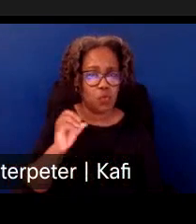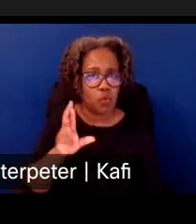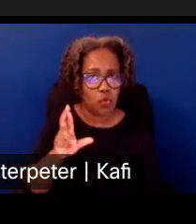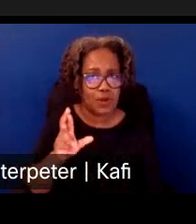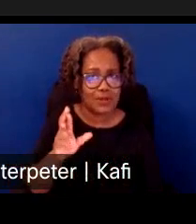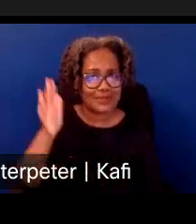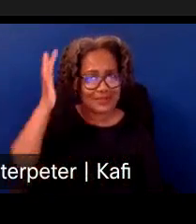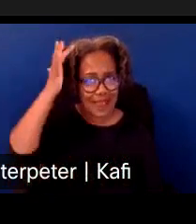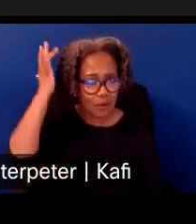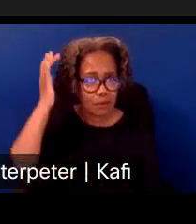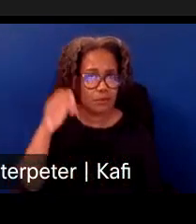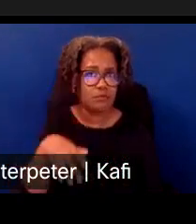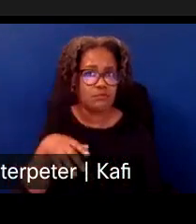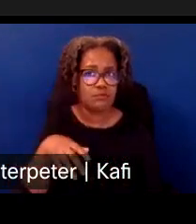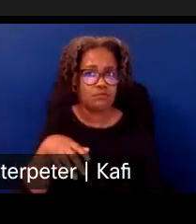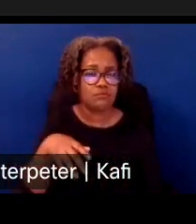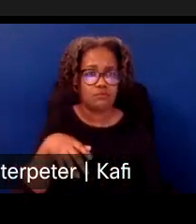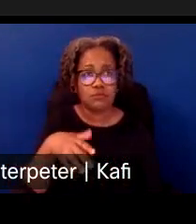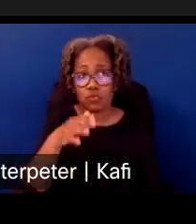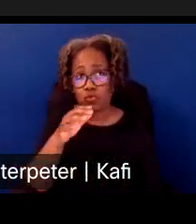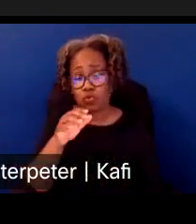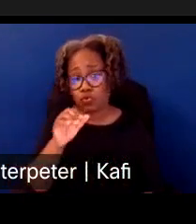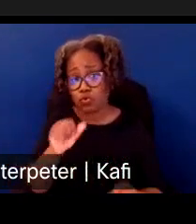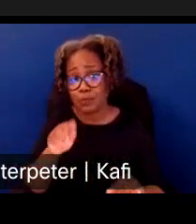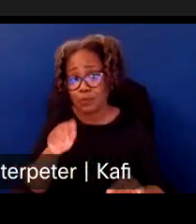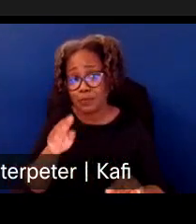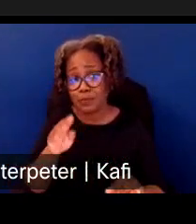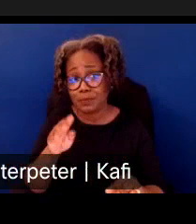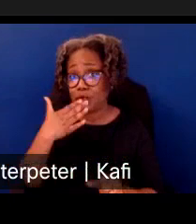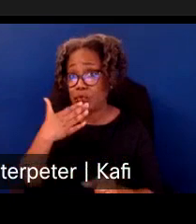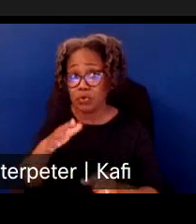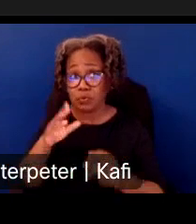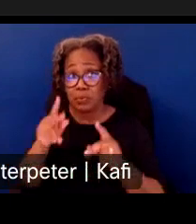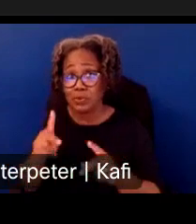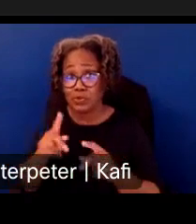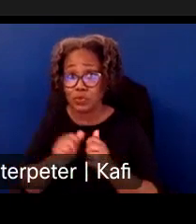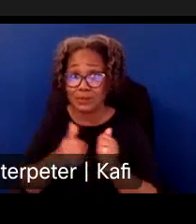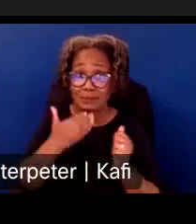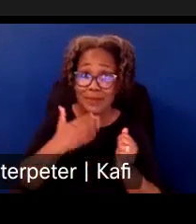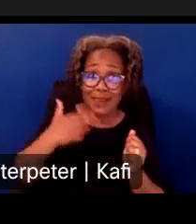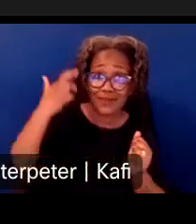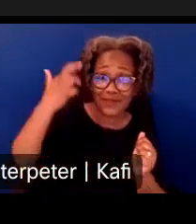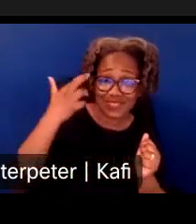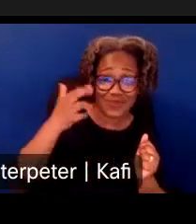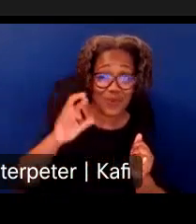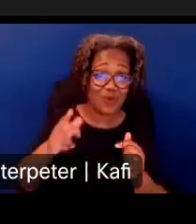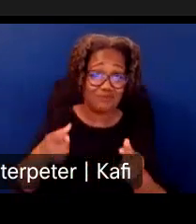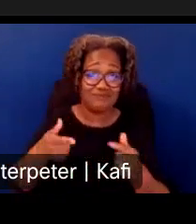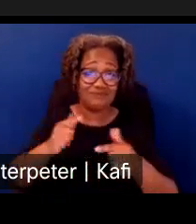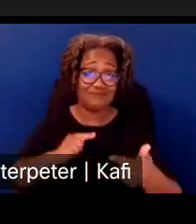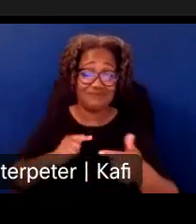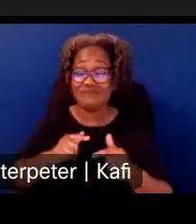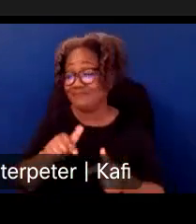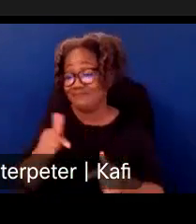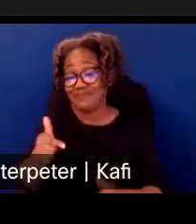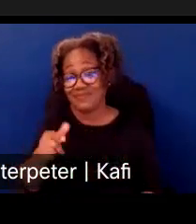reason. So I'm going to let Mrs. Lee tell you some other opportunities. Thank you, Ms. Dudley. To